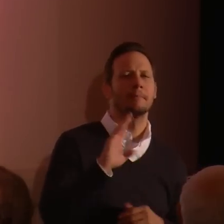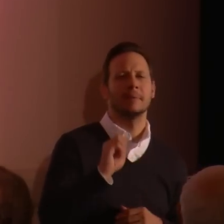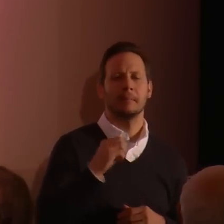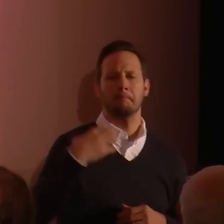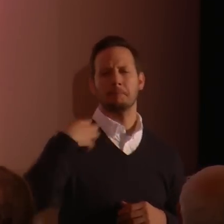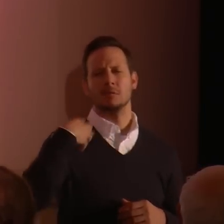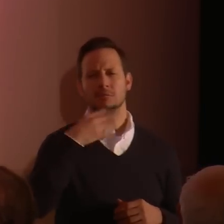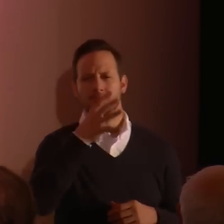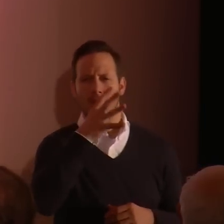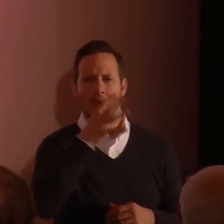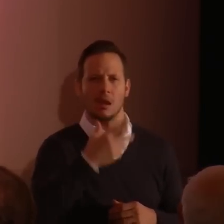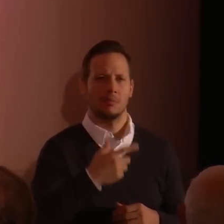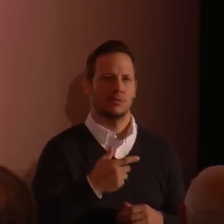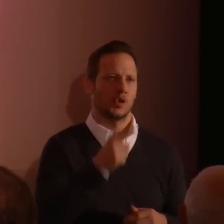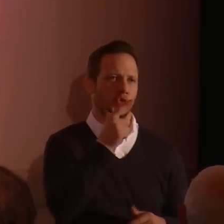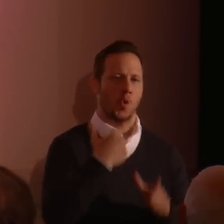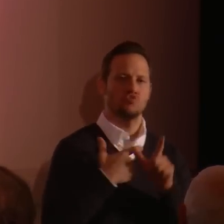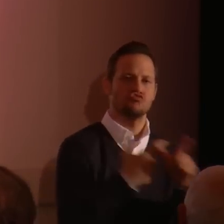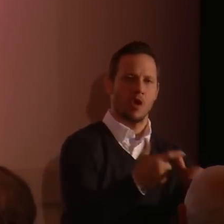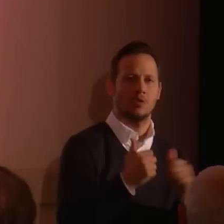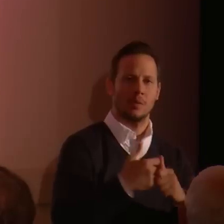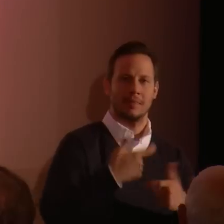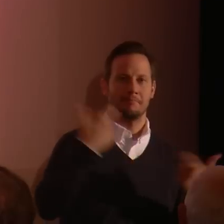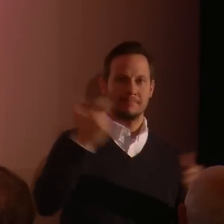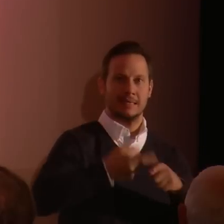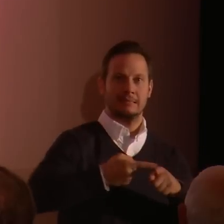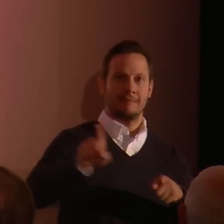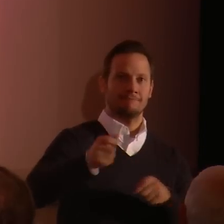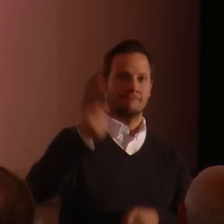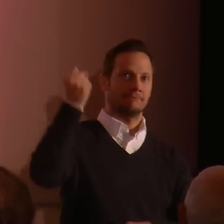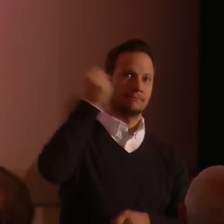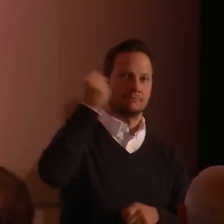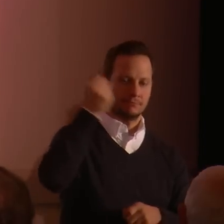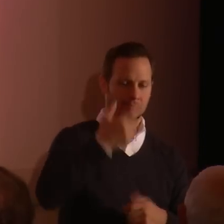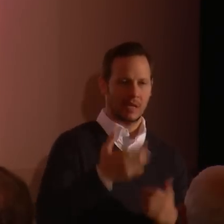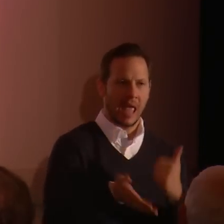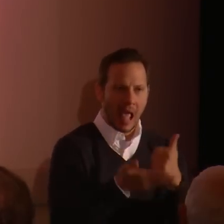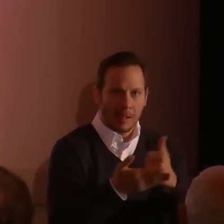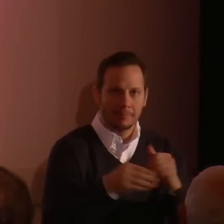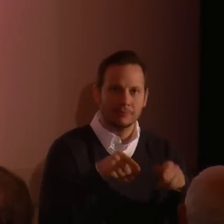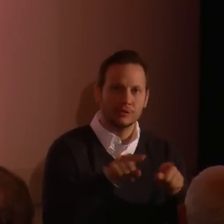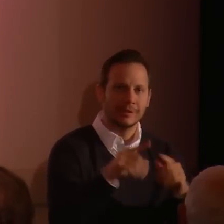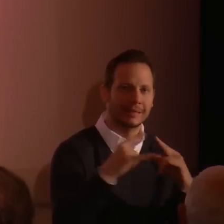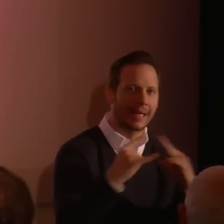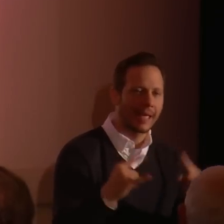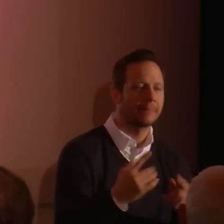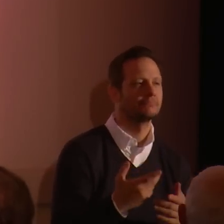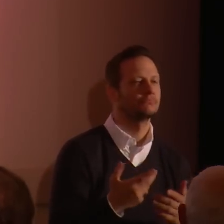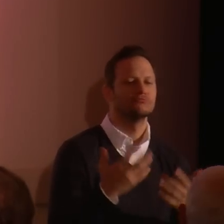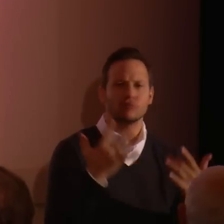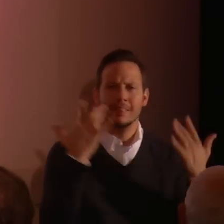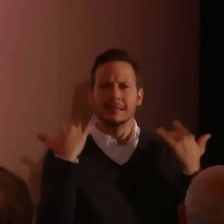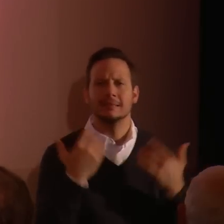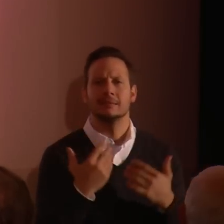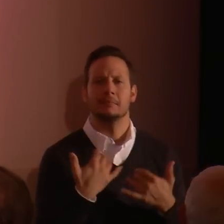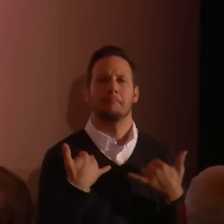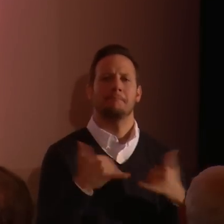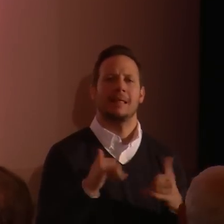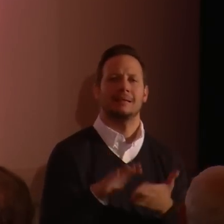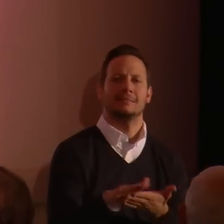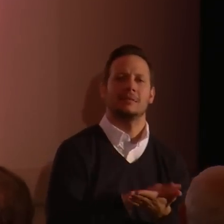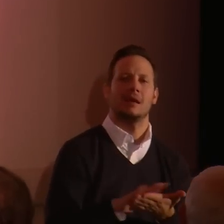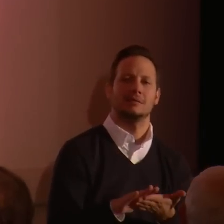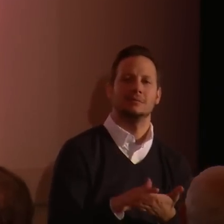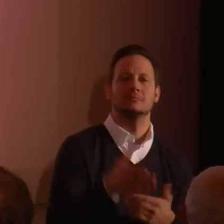run with the machete, be helpful at camp, you know, make friends, play nice. You know, the basics of